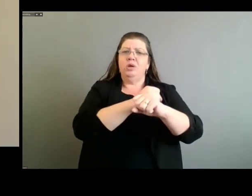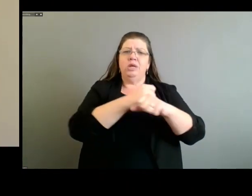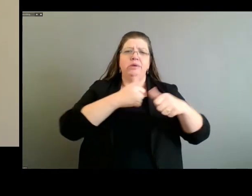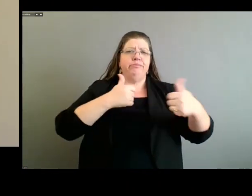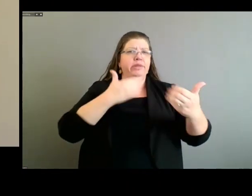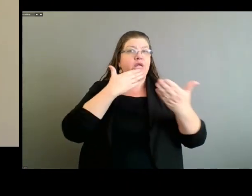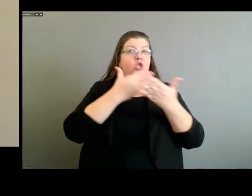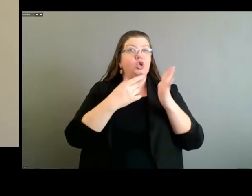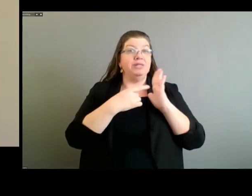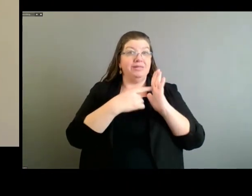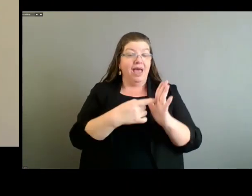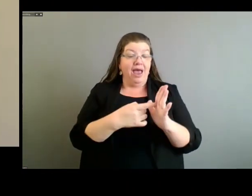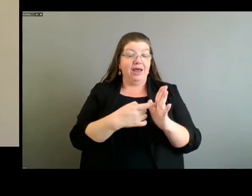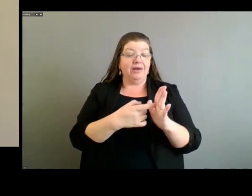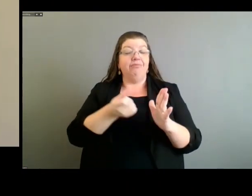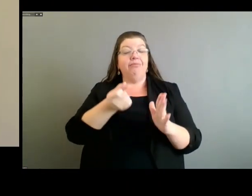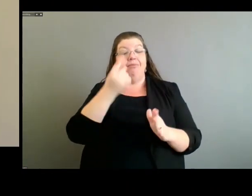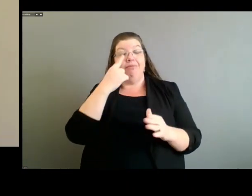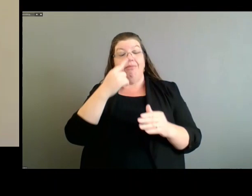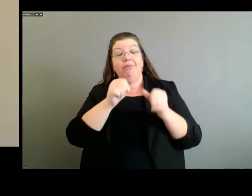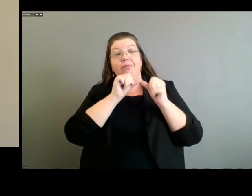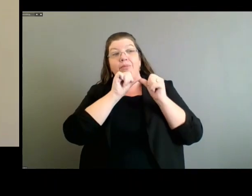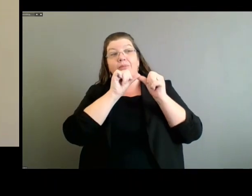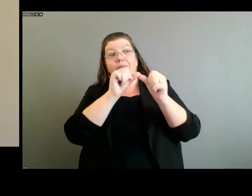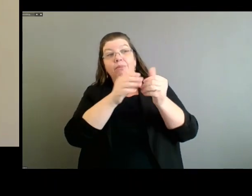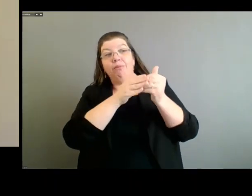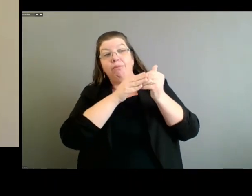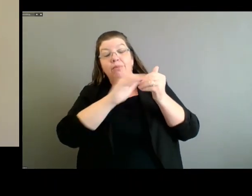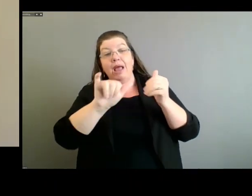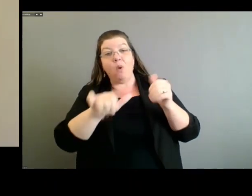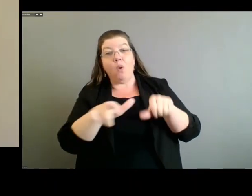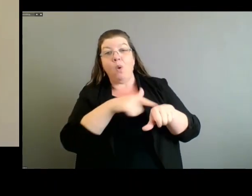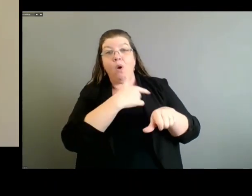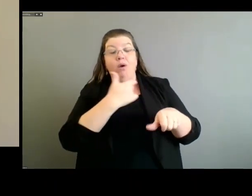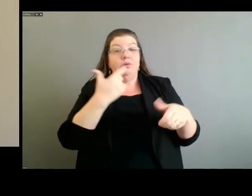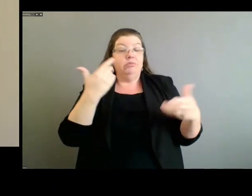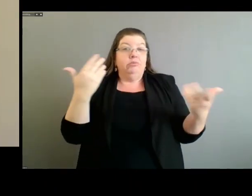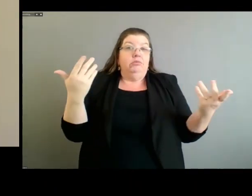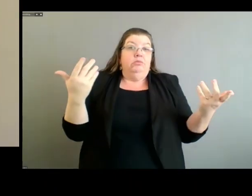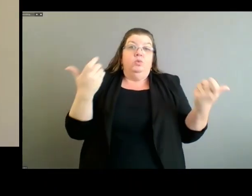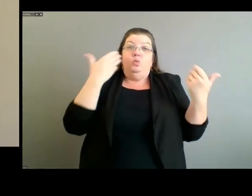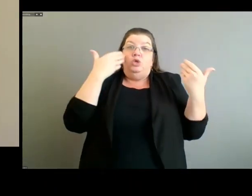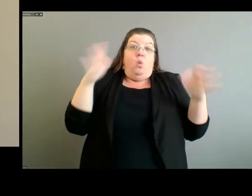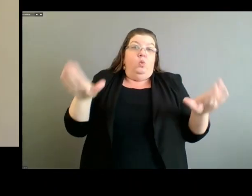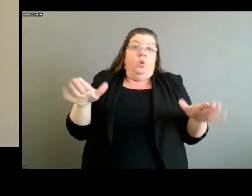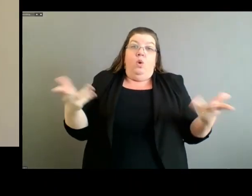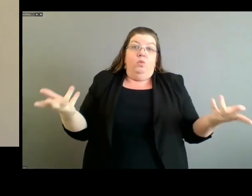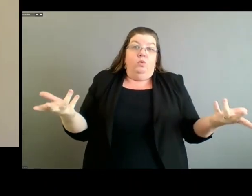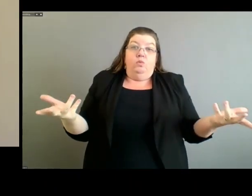sign. But how long it will last for, we honestly do not know at this point.